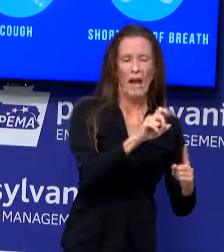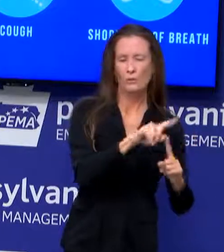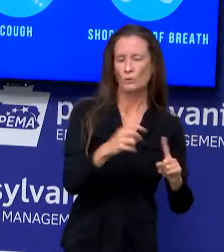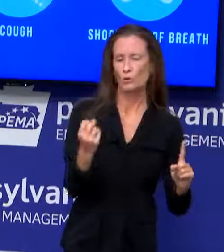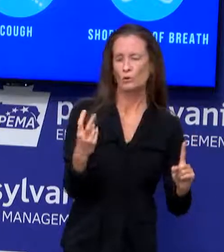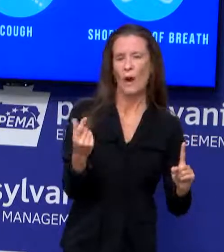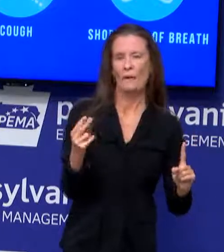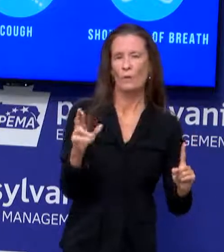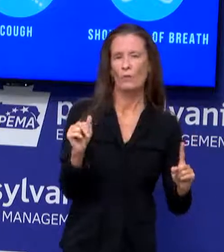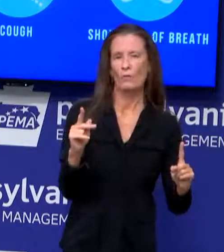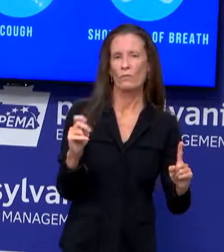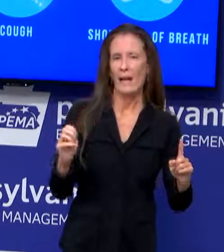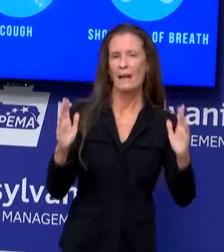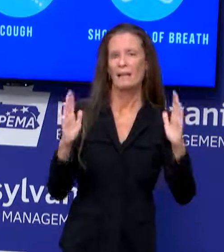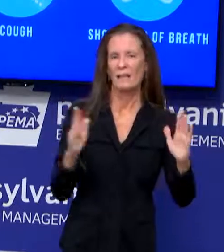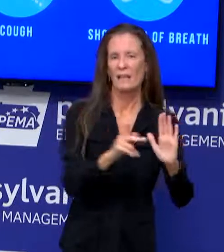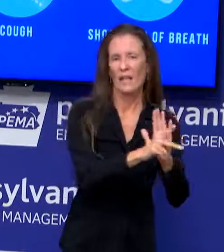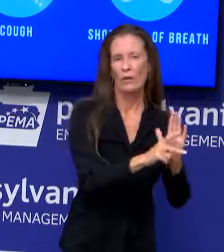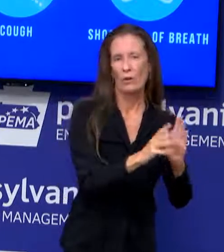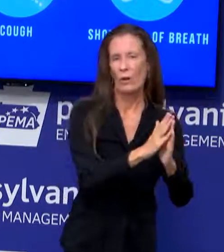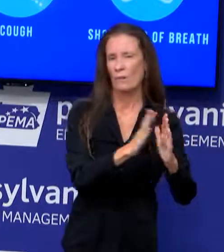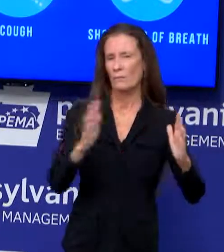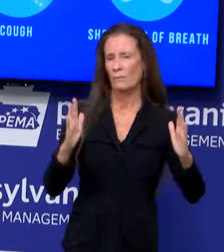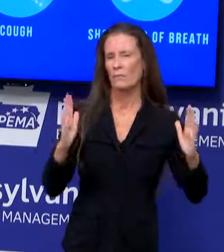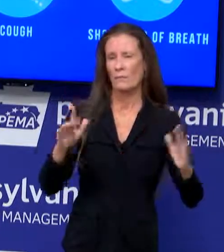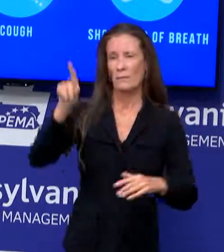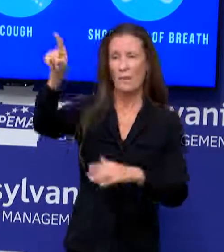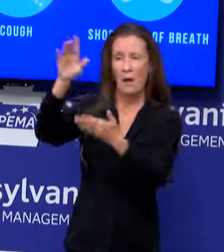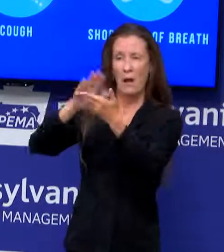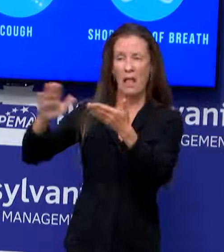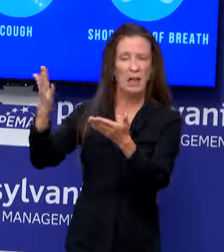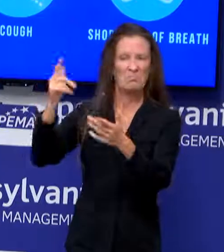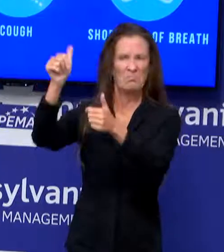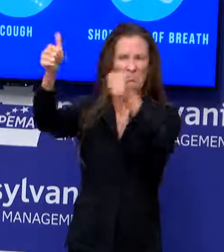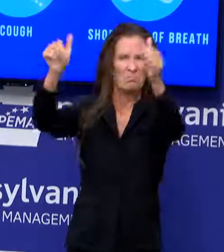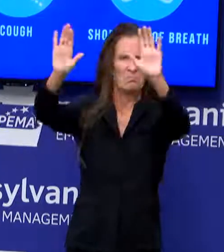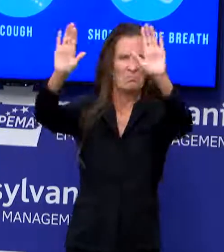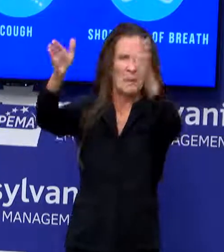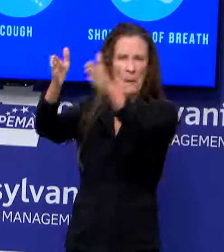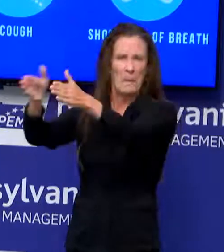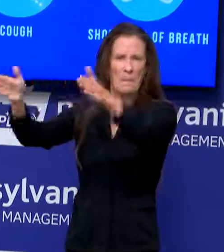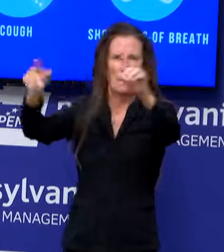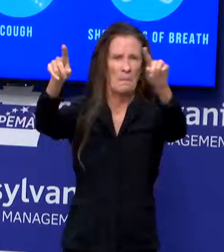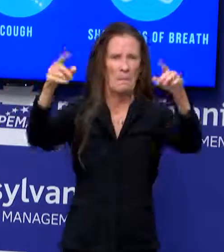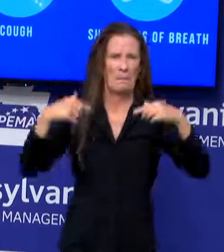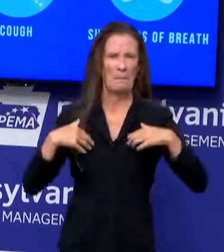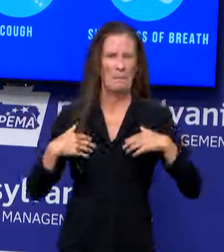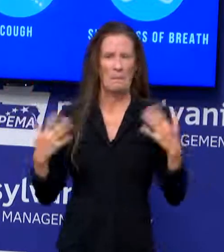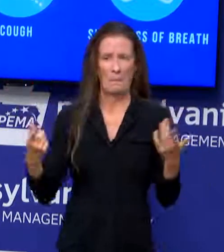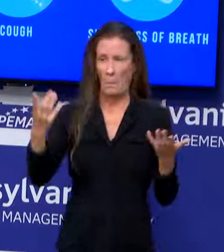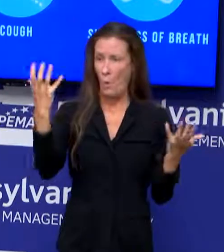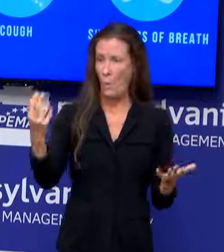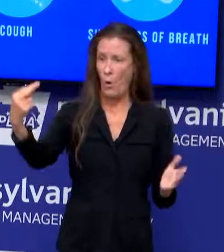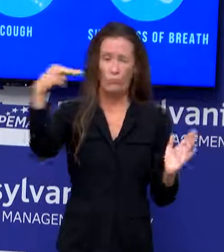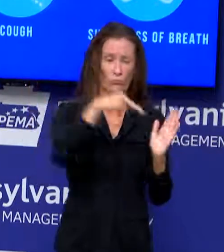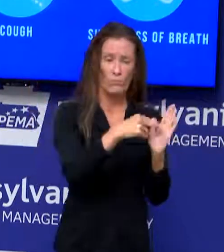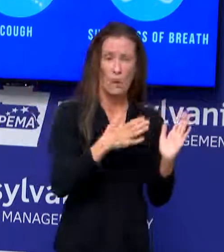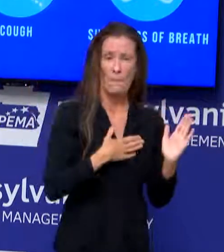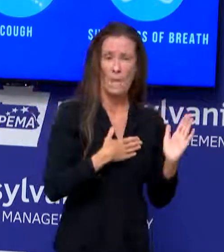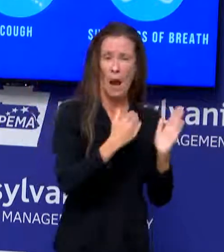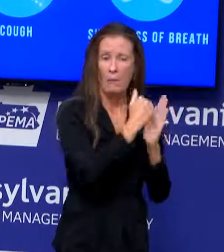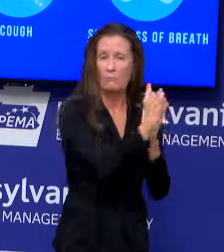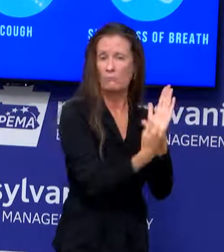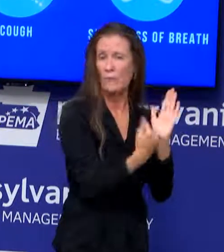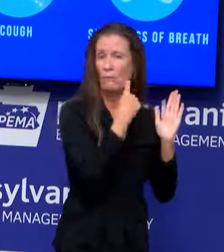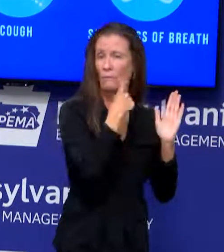have they've all developed their own plans. They're welcome to be looking at ours, and we will be networking with colleges,